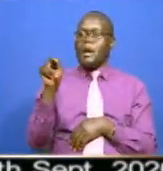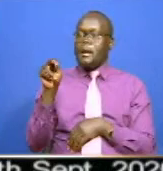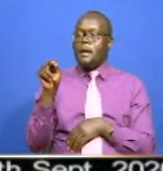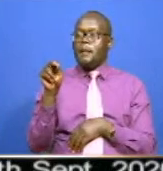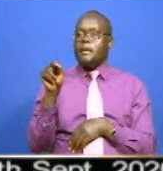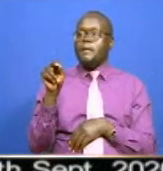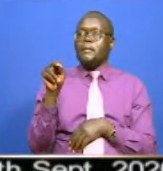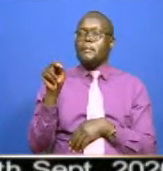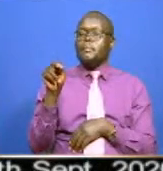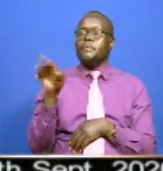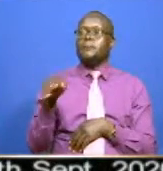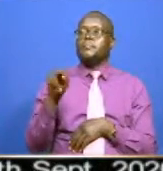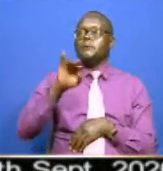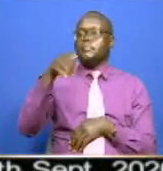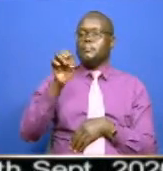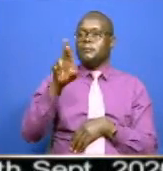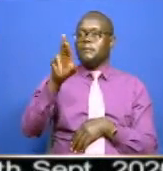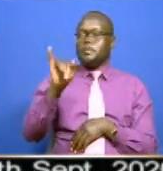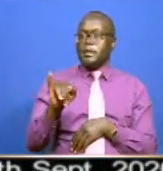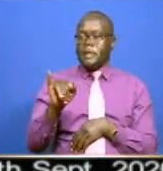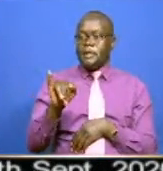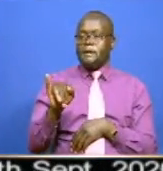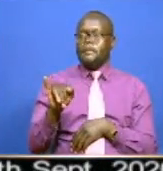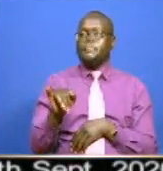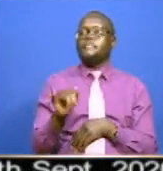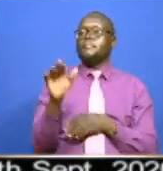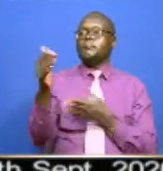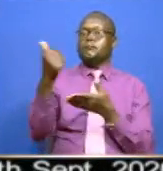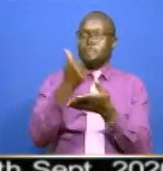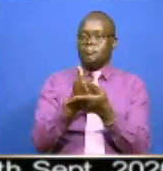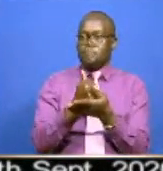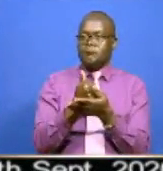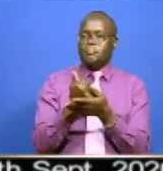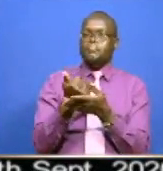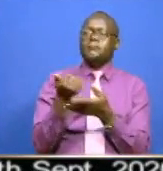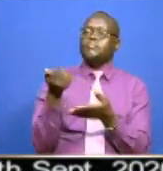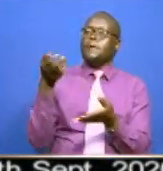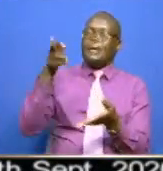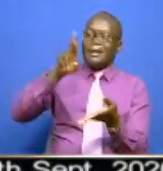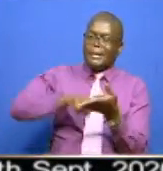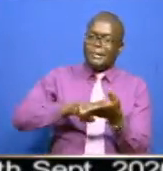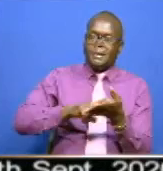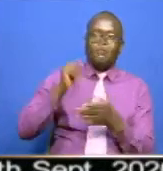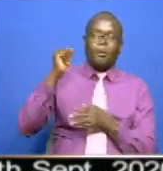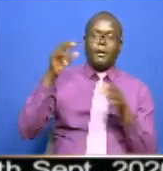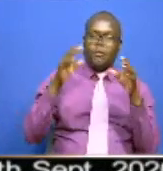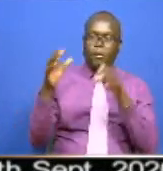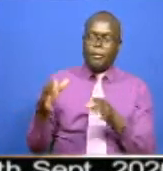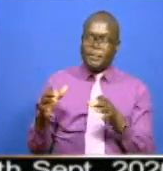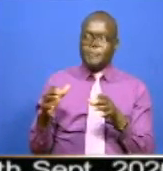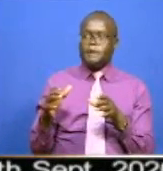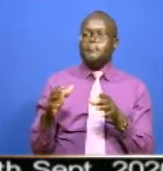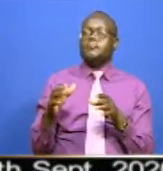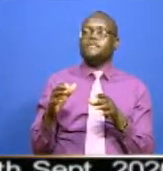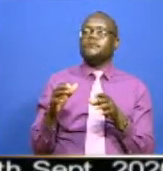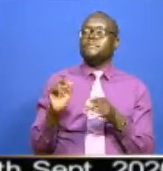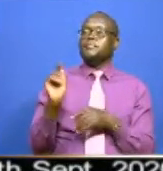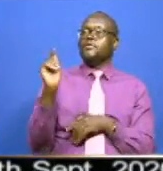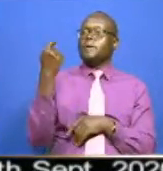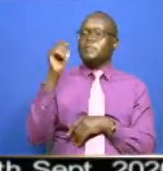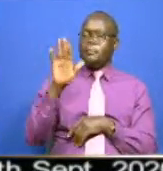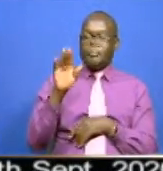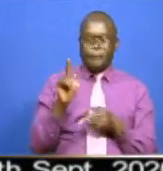Jerry Dirito, for the appointment as Registrar of Political Parties to His Excellency the President.